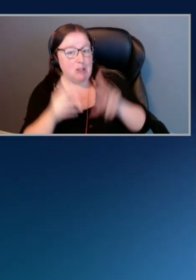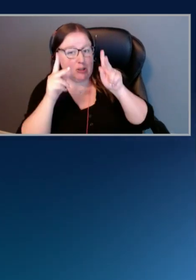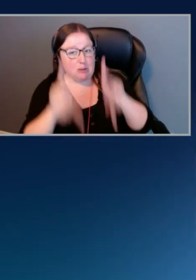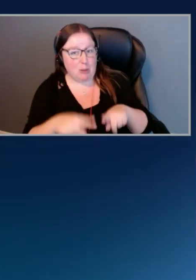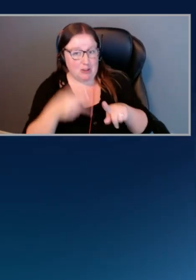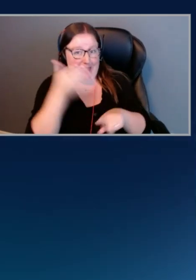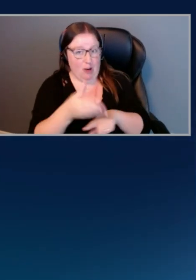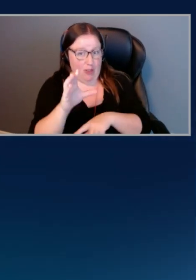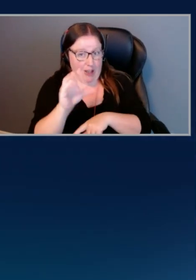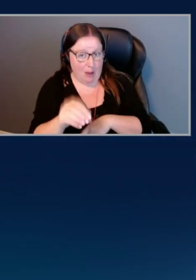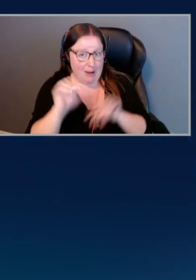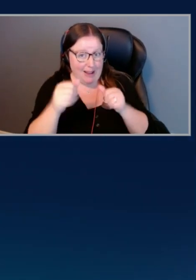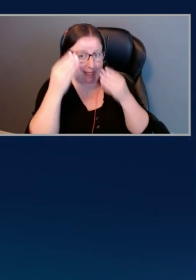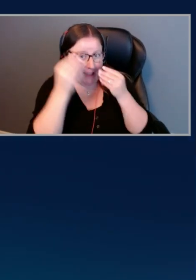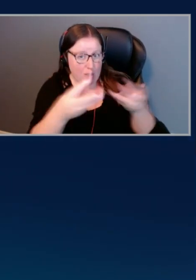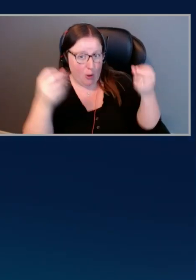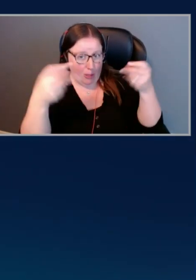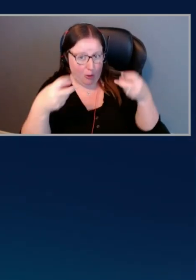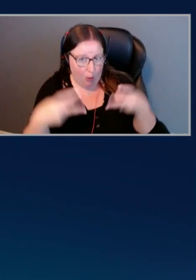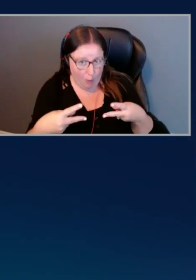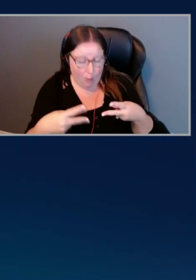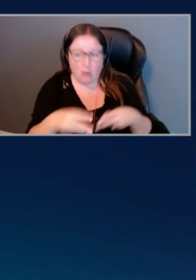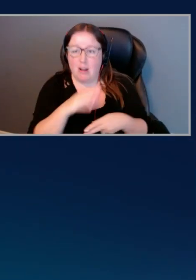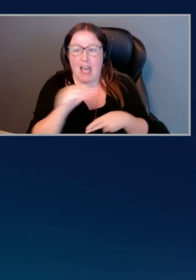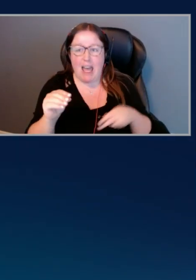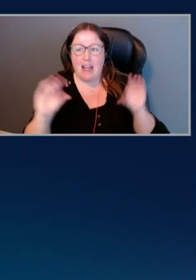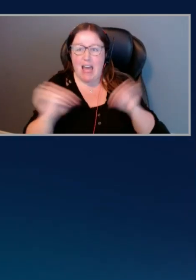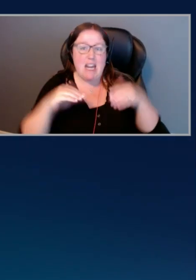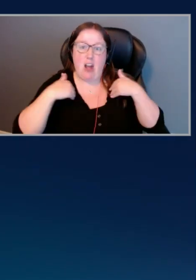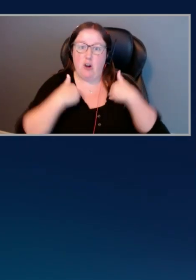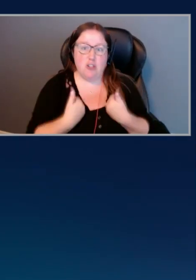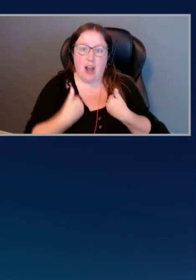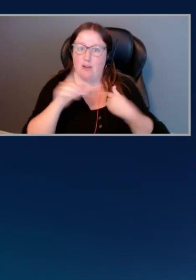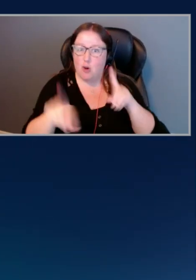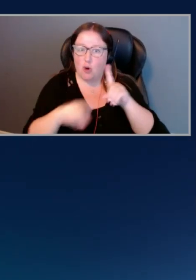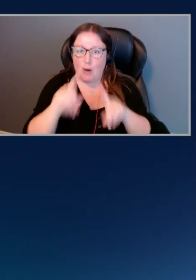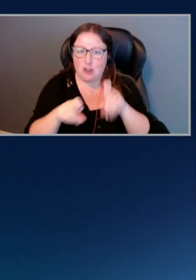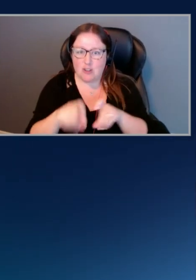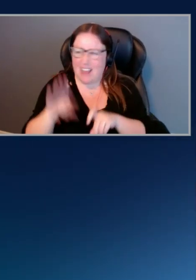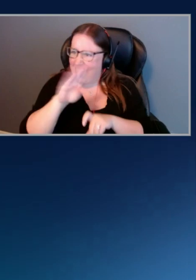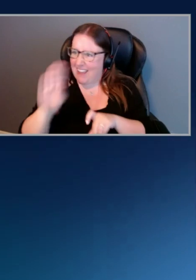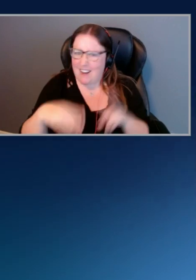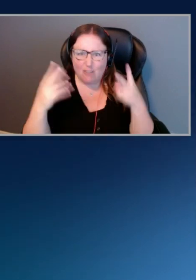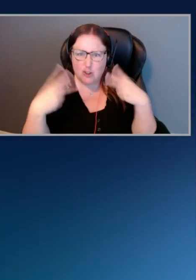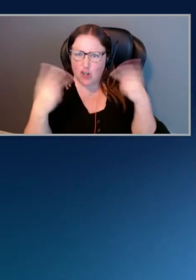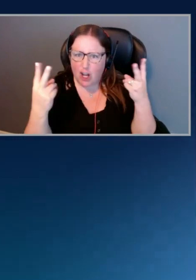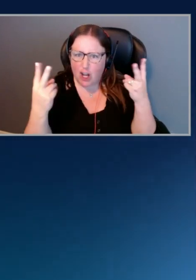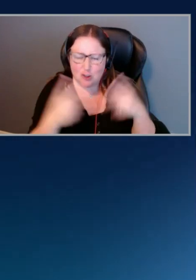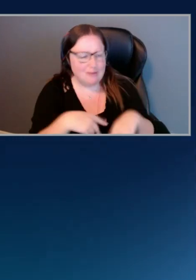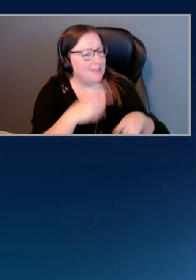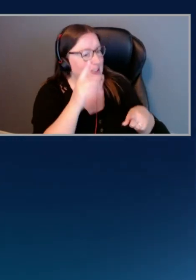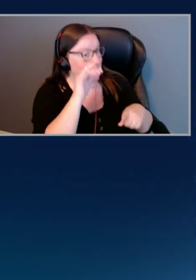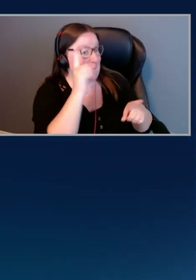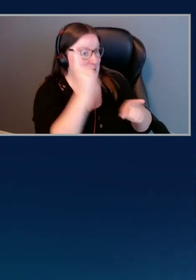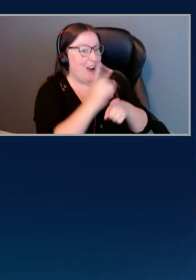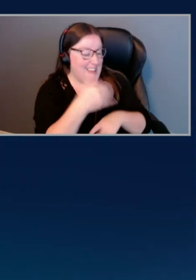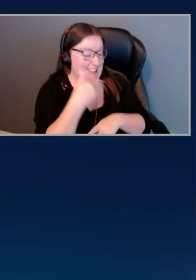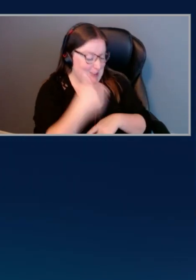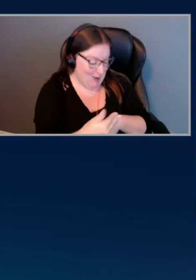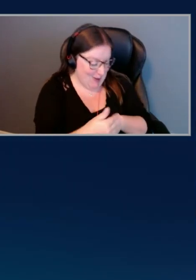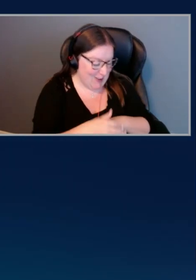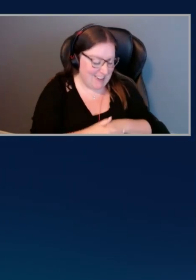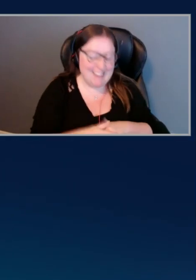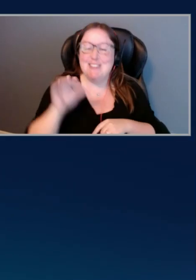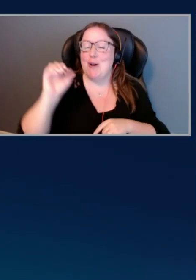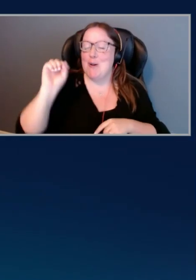tell you what the code actually does as well, and none of them get tired of your questions. And they never judge. Yes. They never judge, which is always a good thing. So